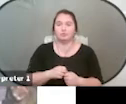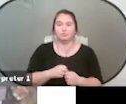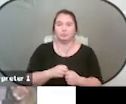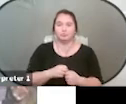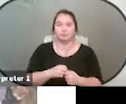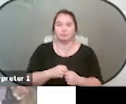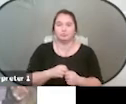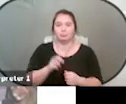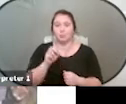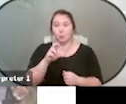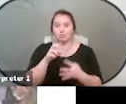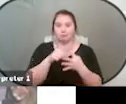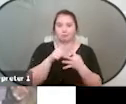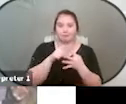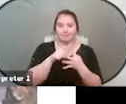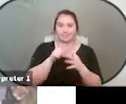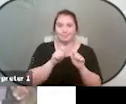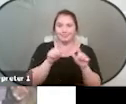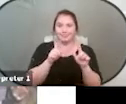Or 1, sorry, thank you.